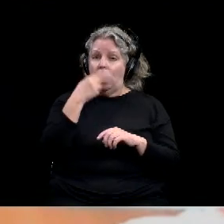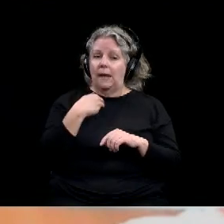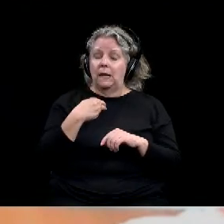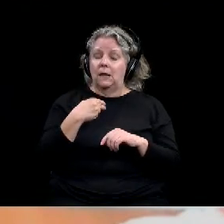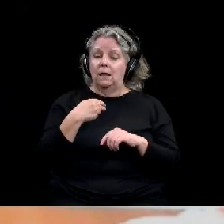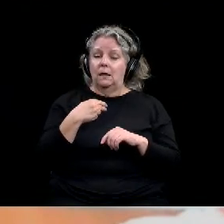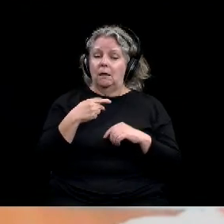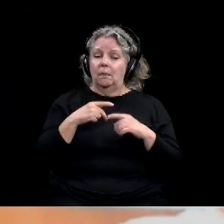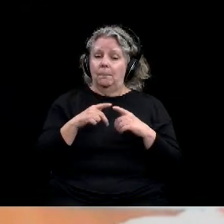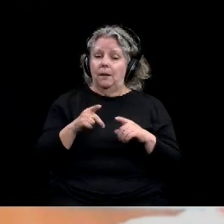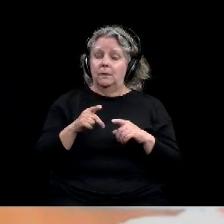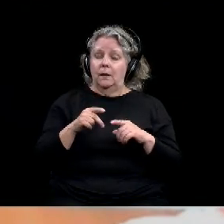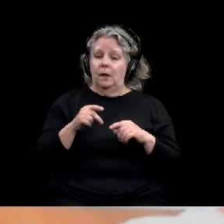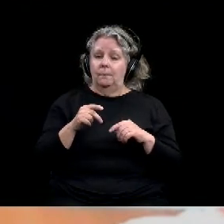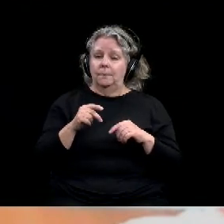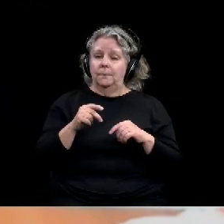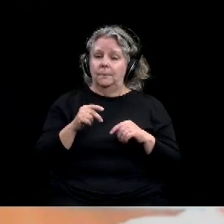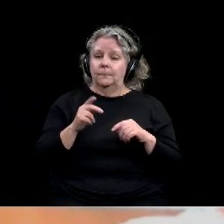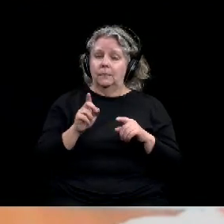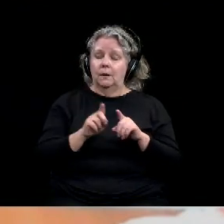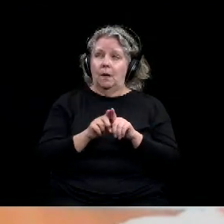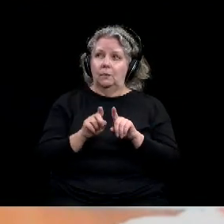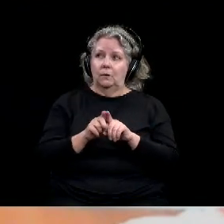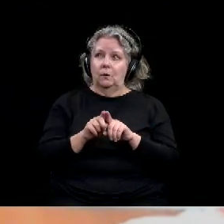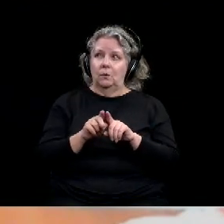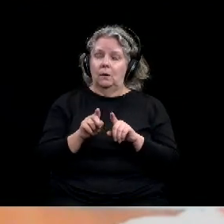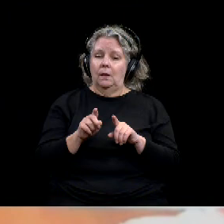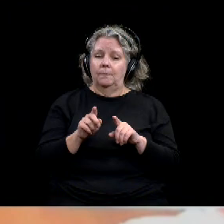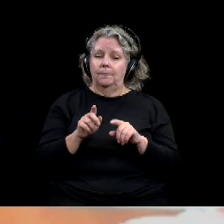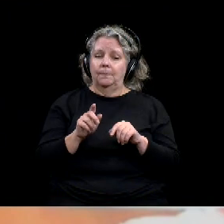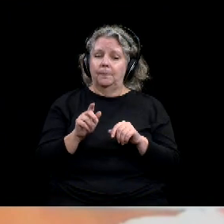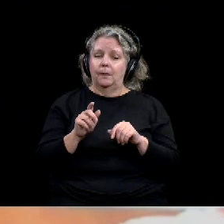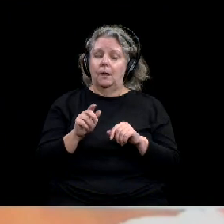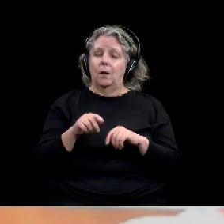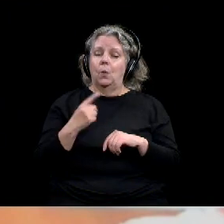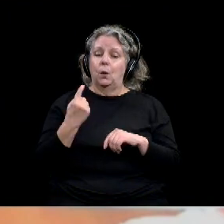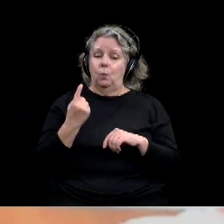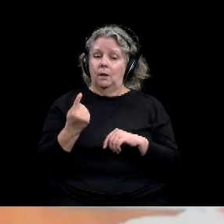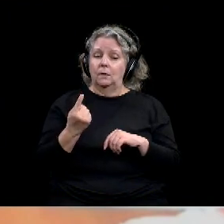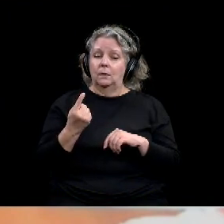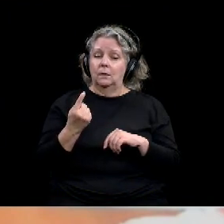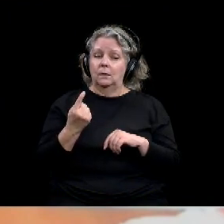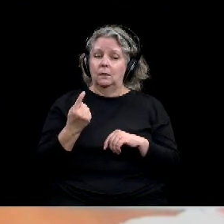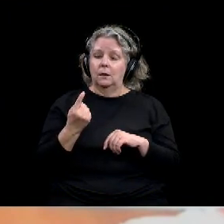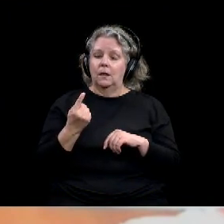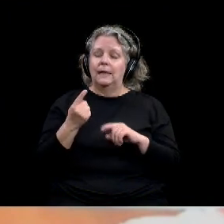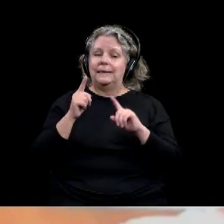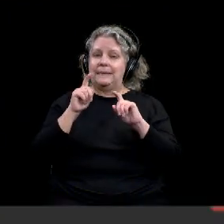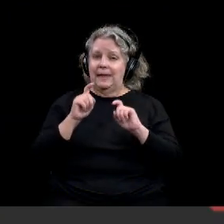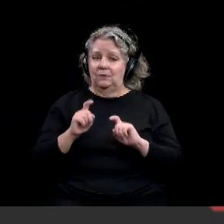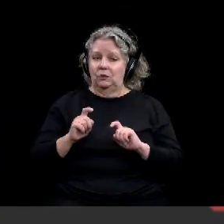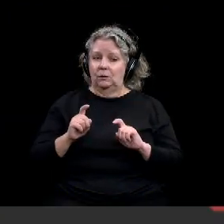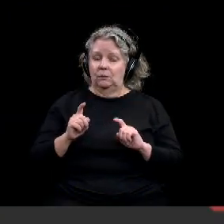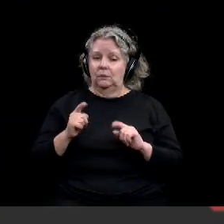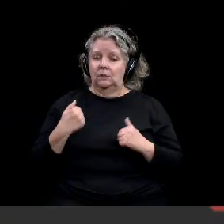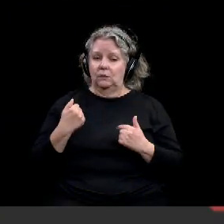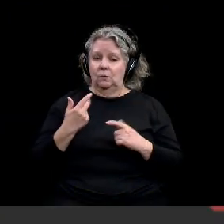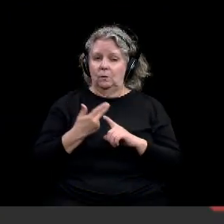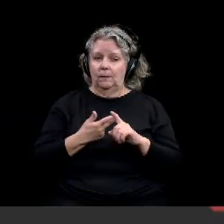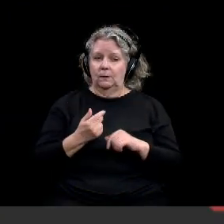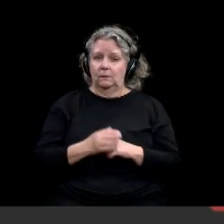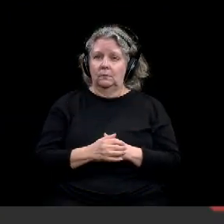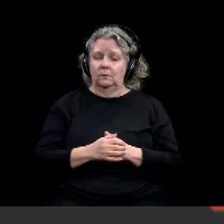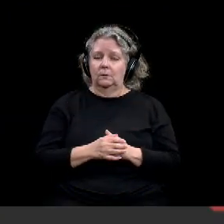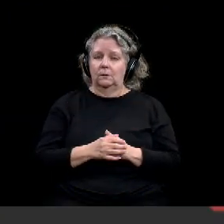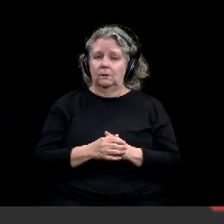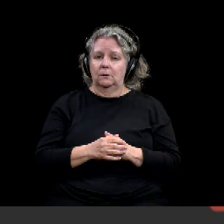is. So there was only one case noted in the last 3 months. Okay. Okay, thank you. Thank you.